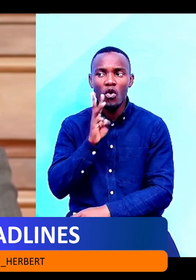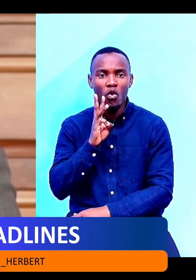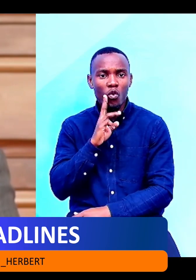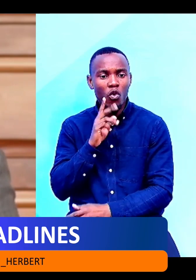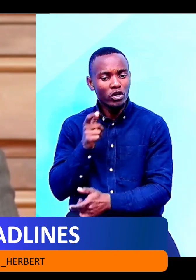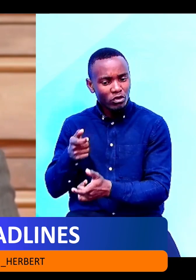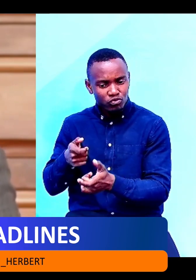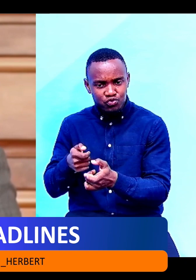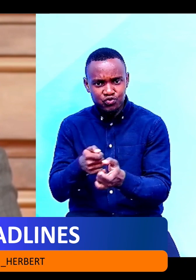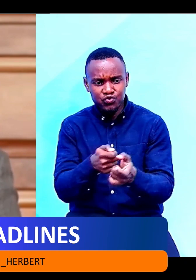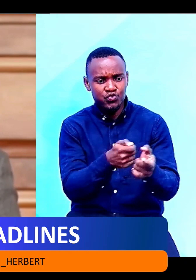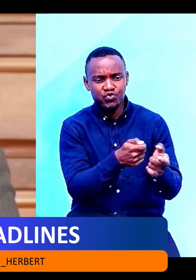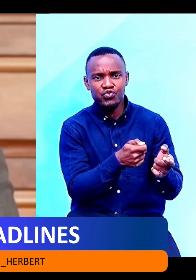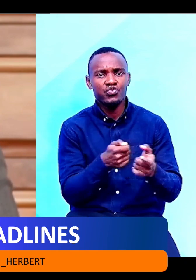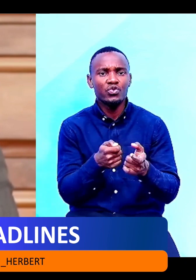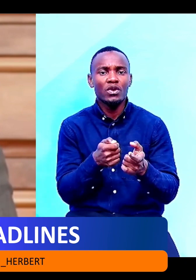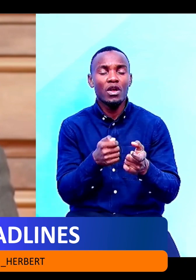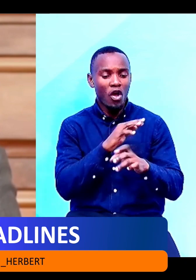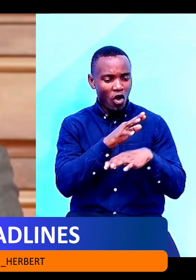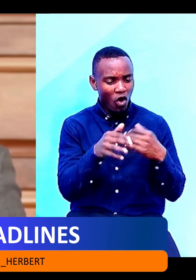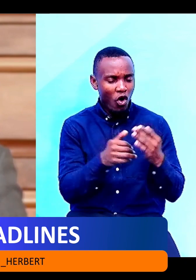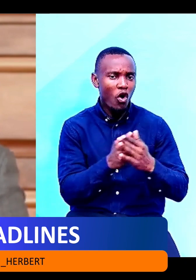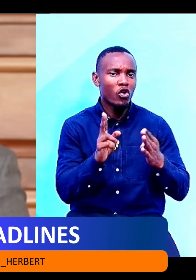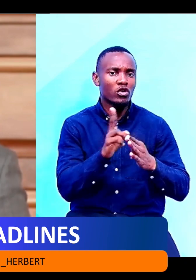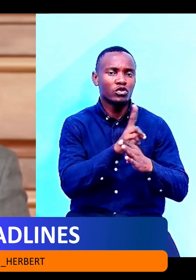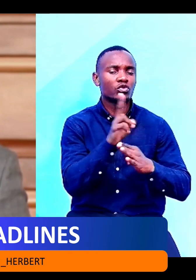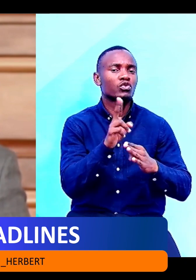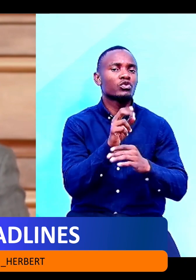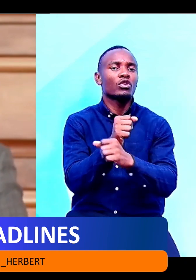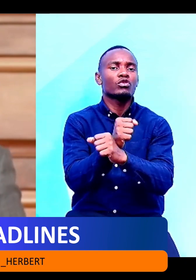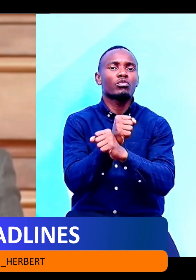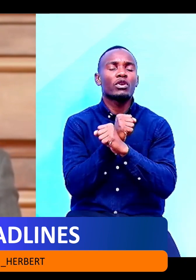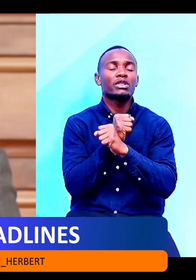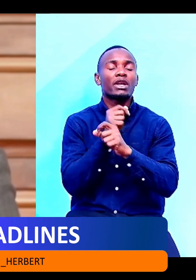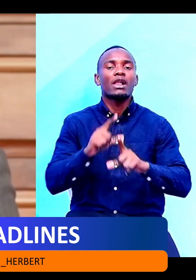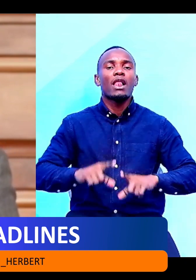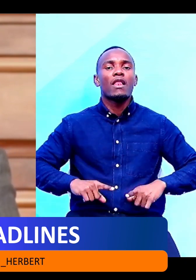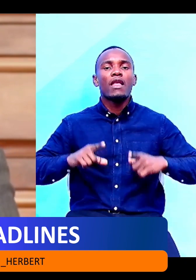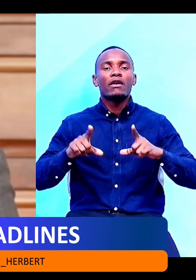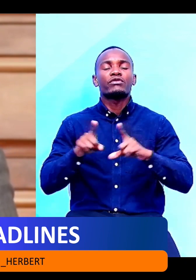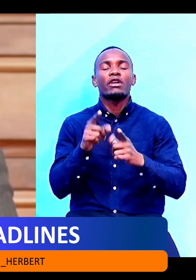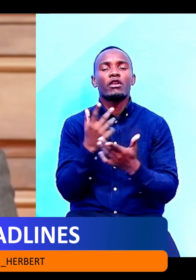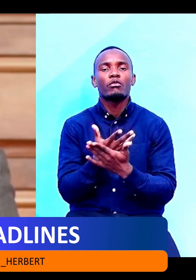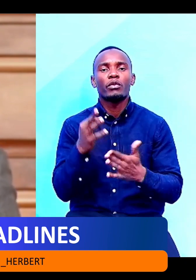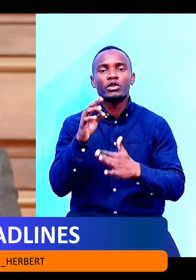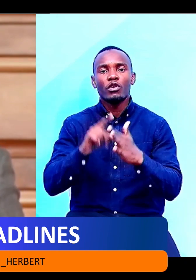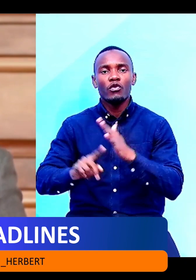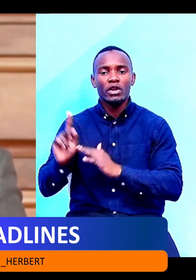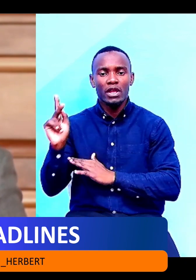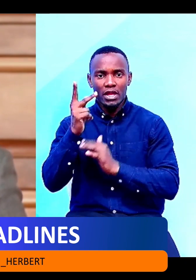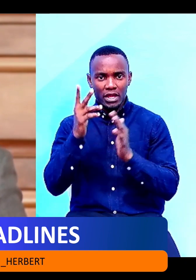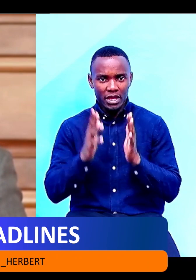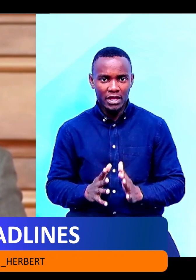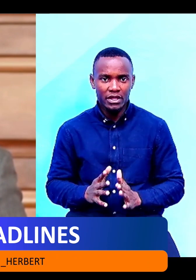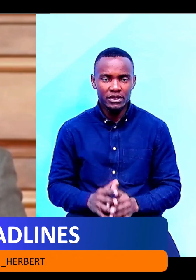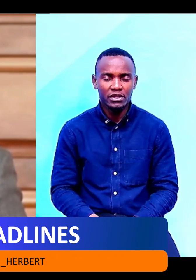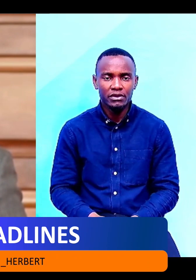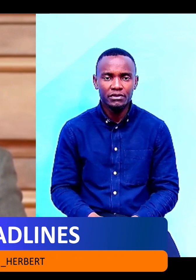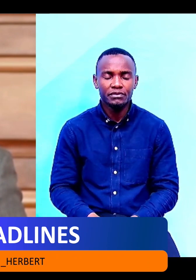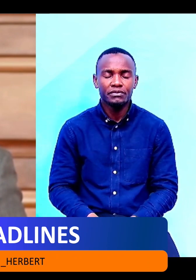They are supposed to be used to protect the lives and property of other Kenyans when they are in danger.